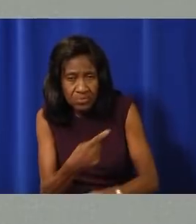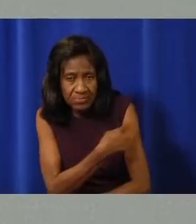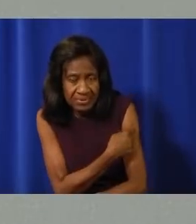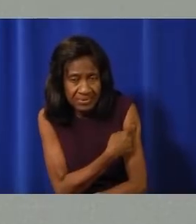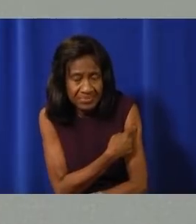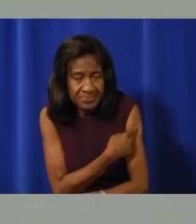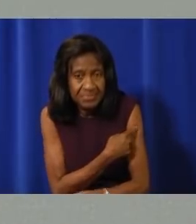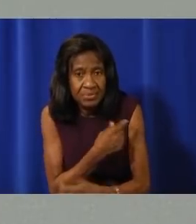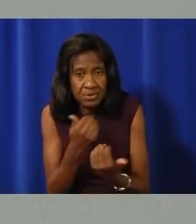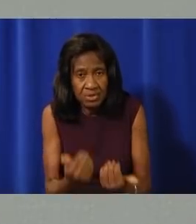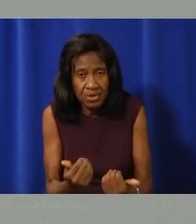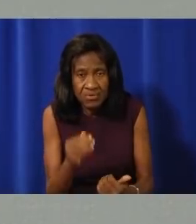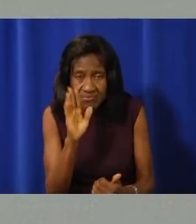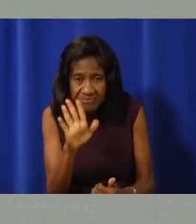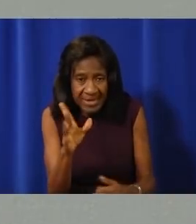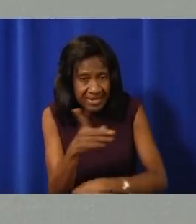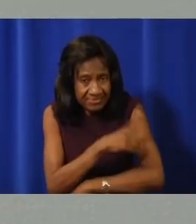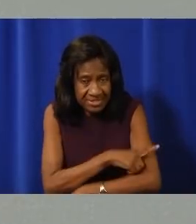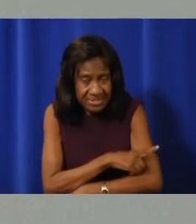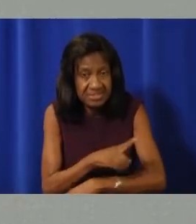that to 7 days.